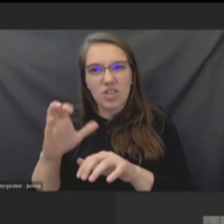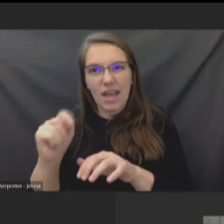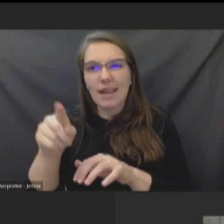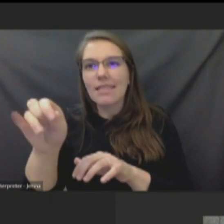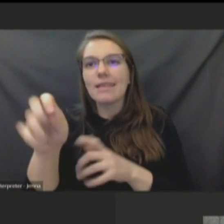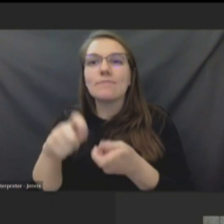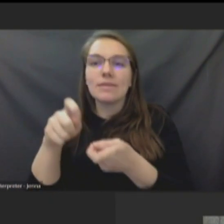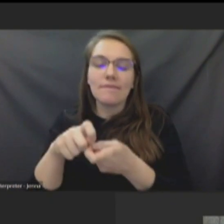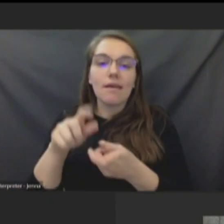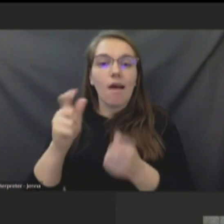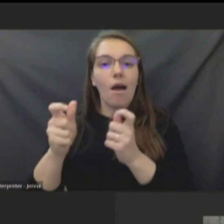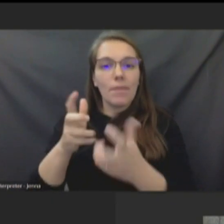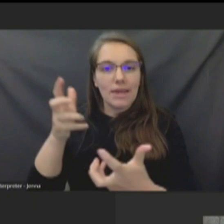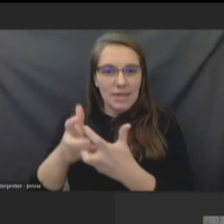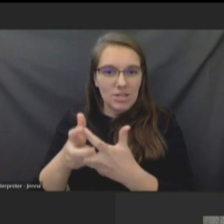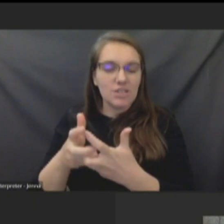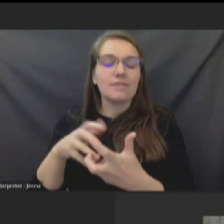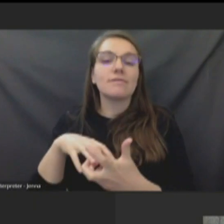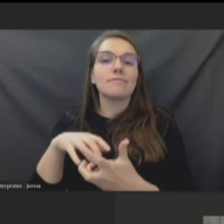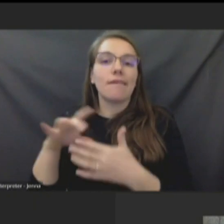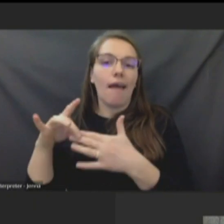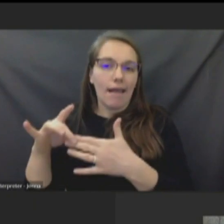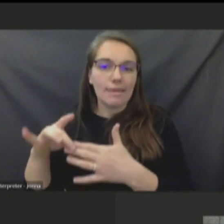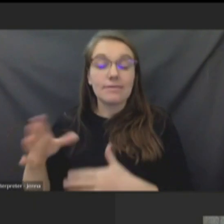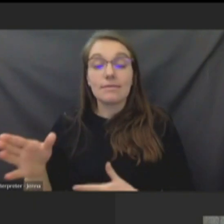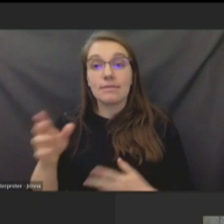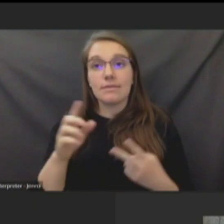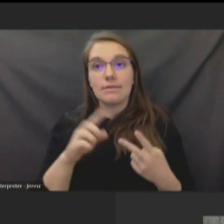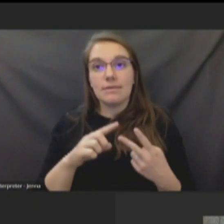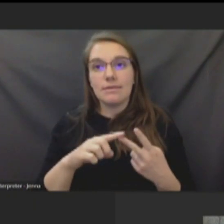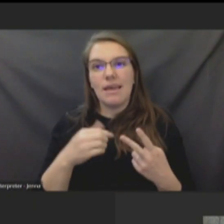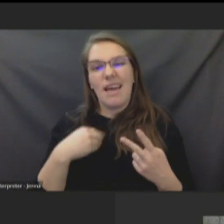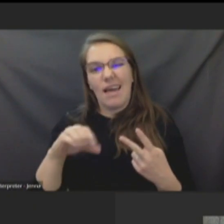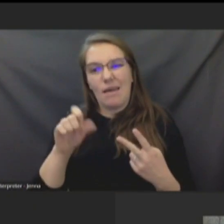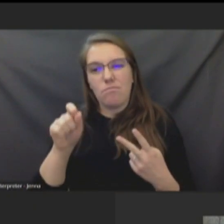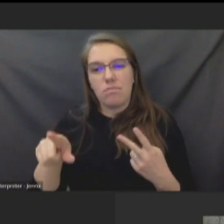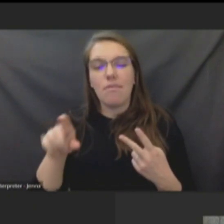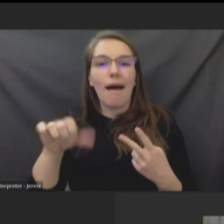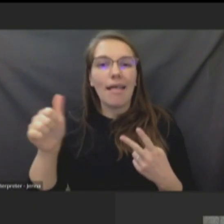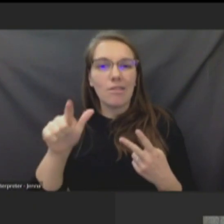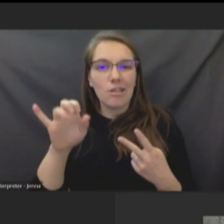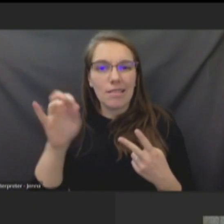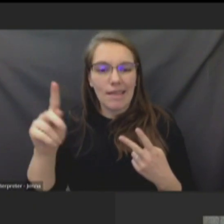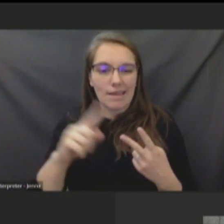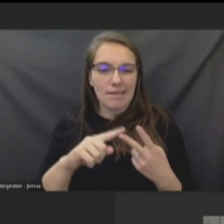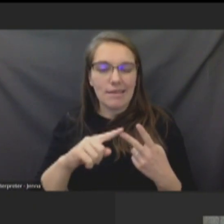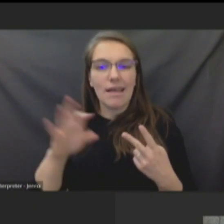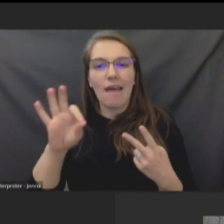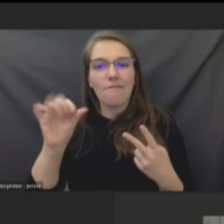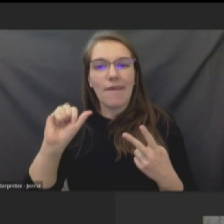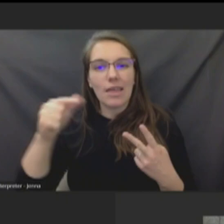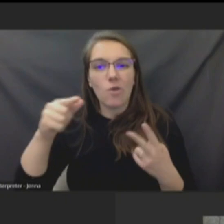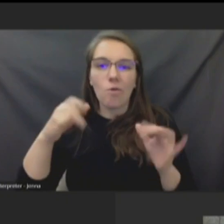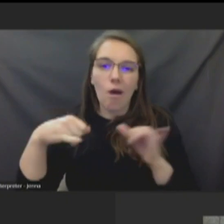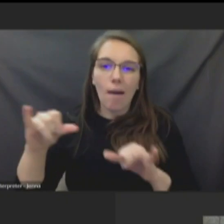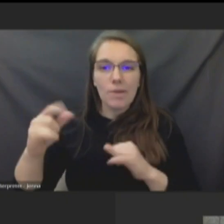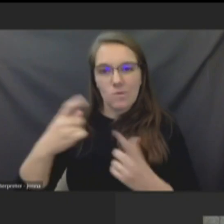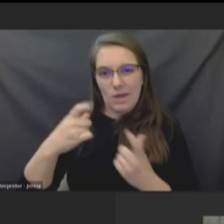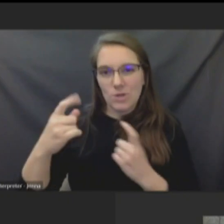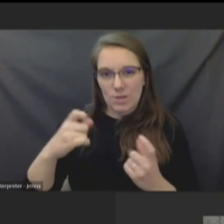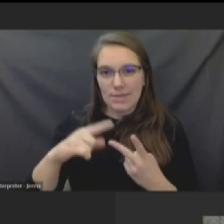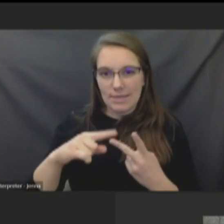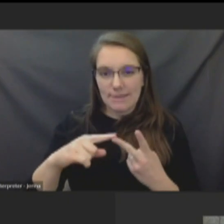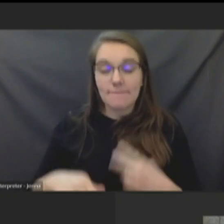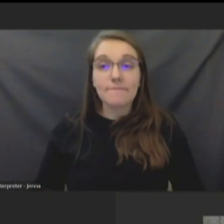accommodation guidance, and the second link is sort of the overall webpage that includes frequently asked questions. And so, you know, we do